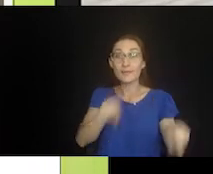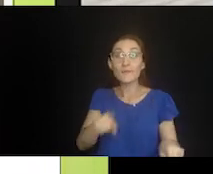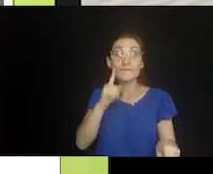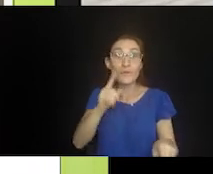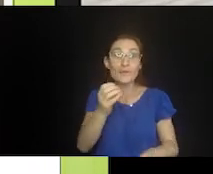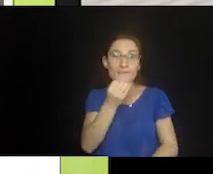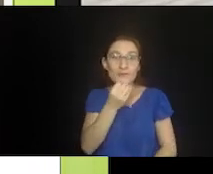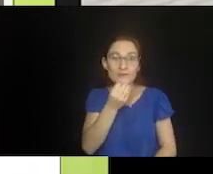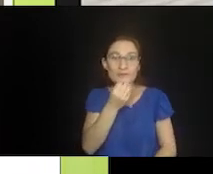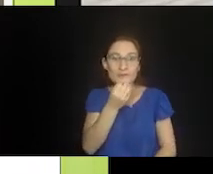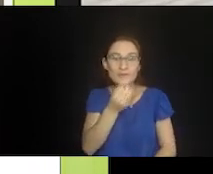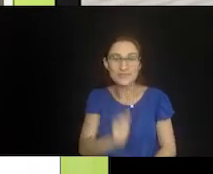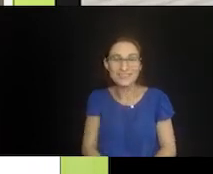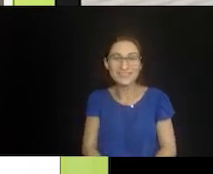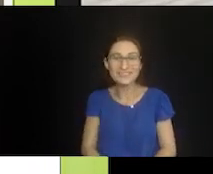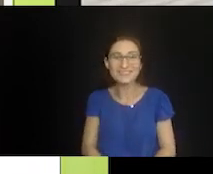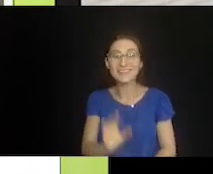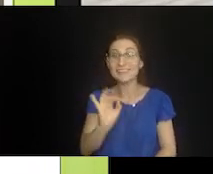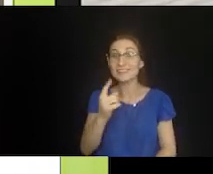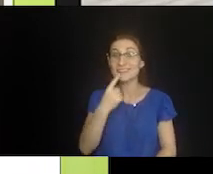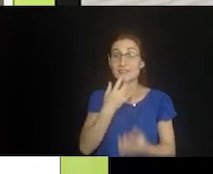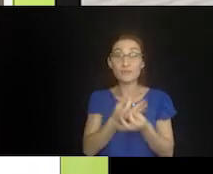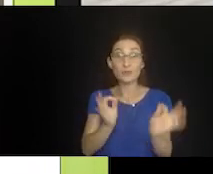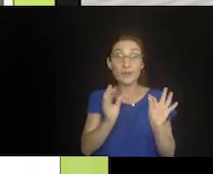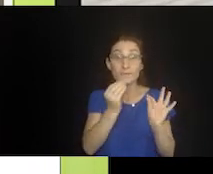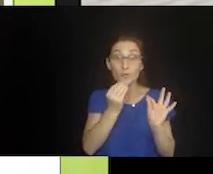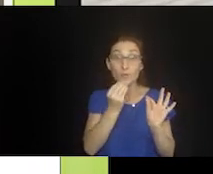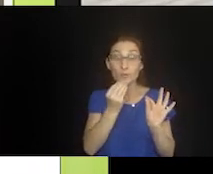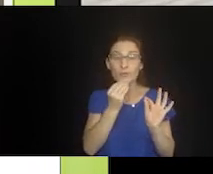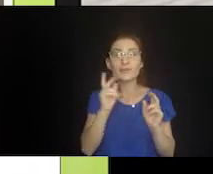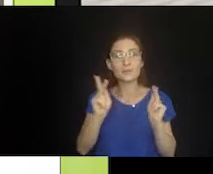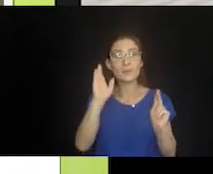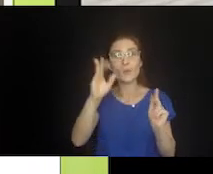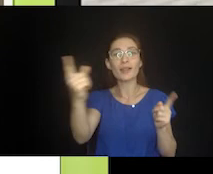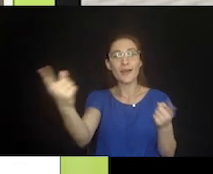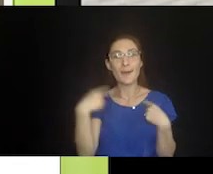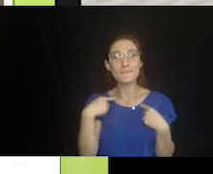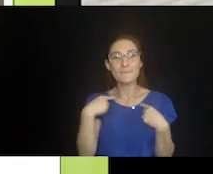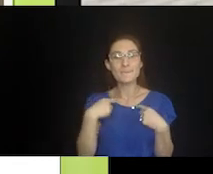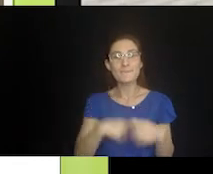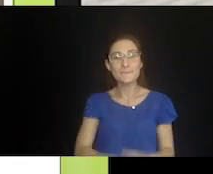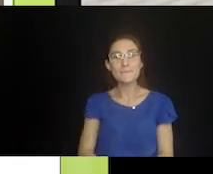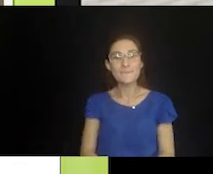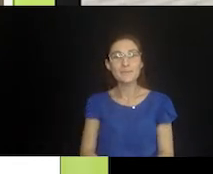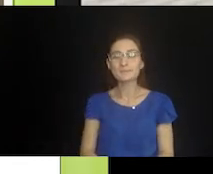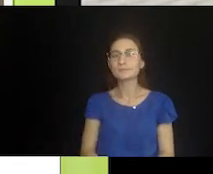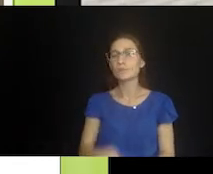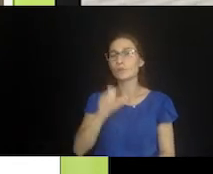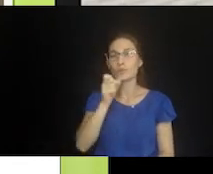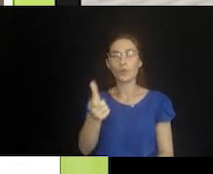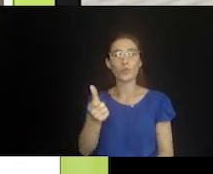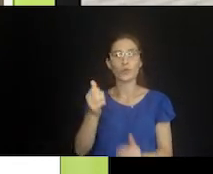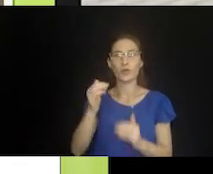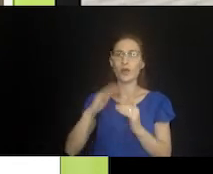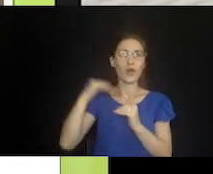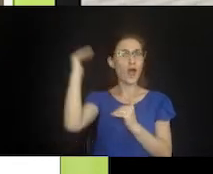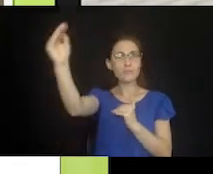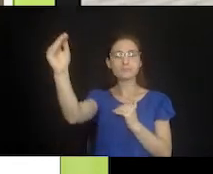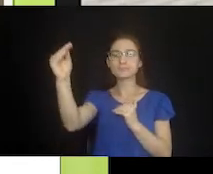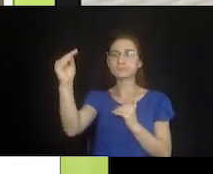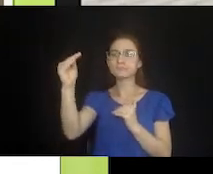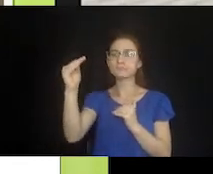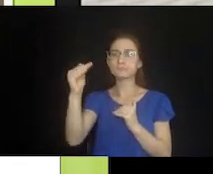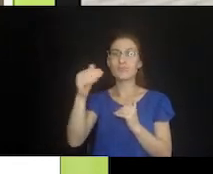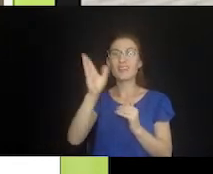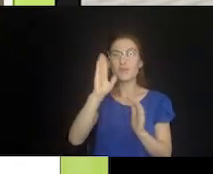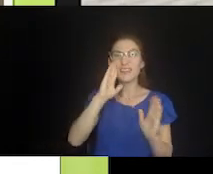promise you that people will come for any kind of food. If it says food on it, people are gonna come. So you